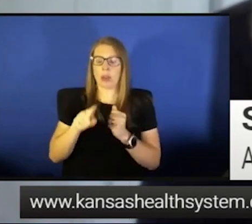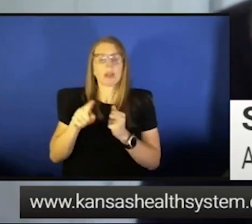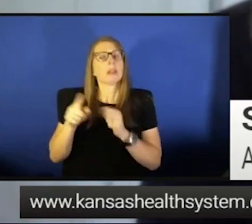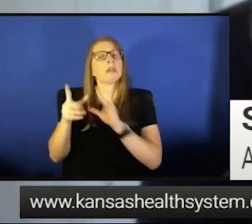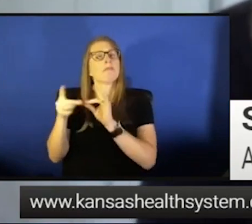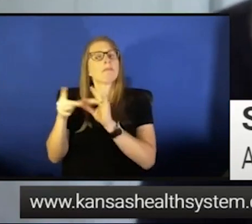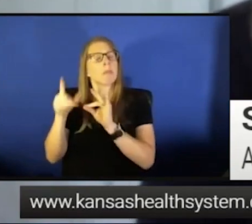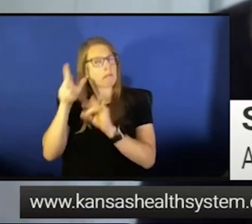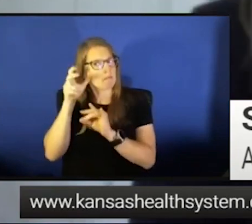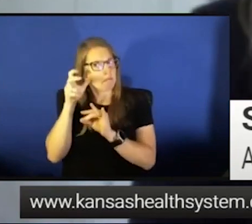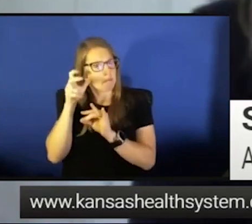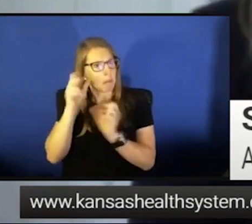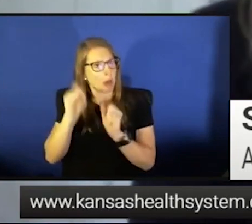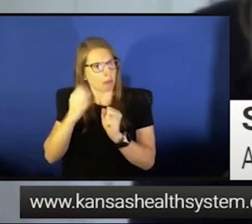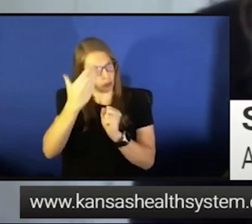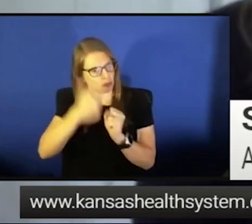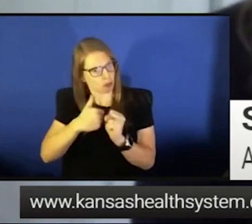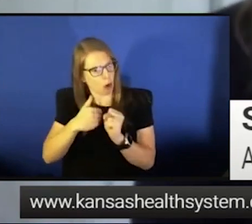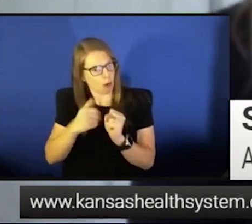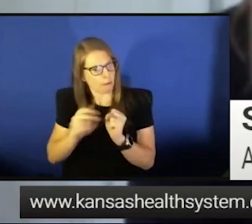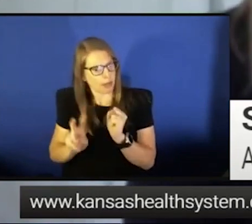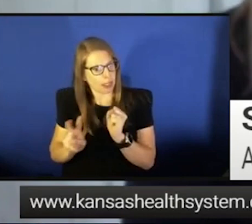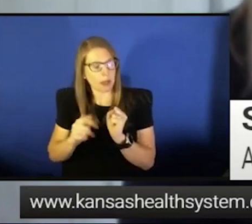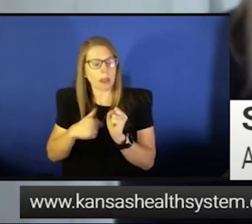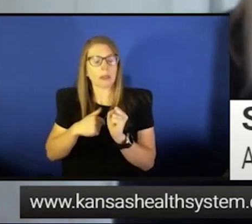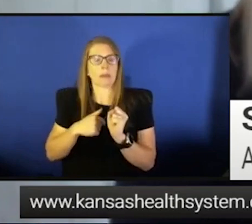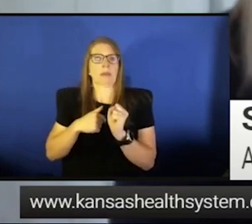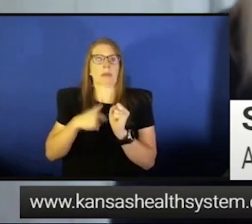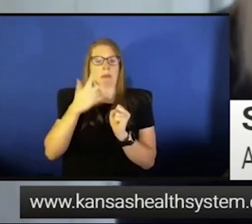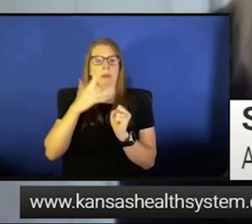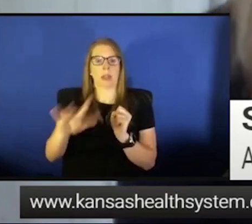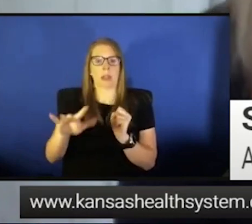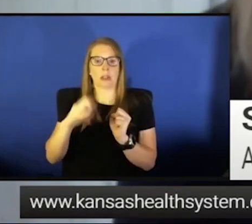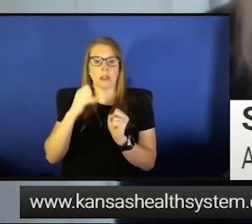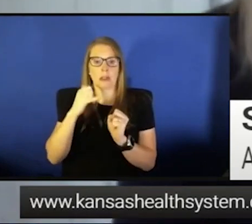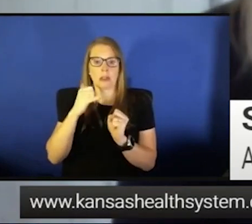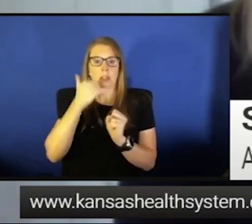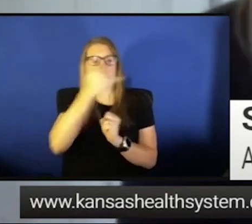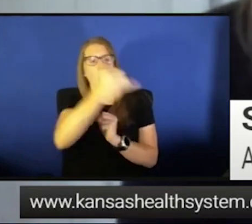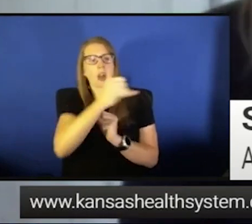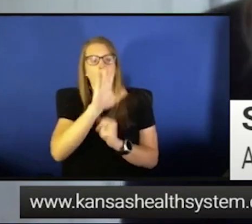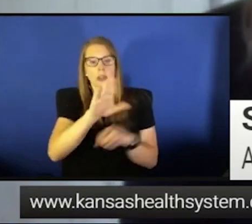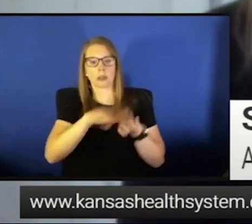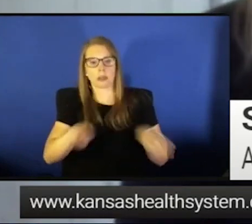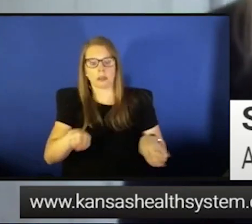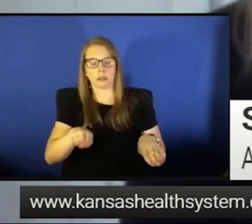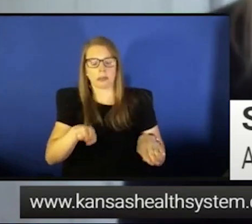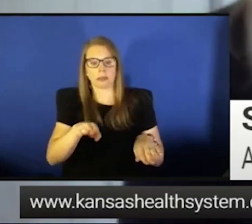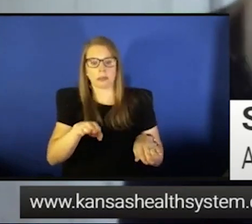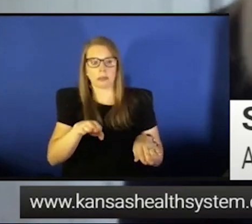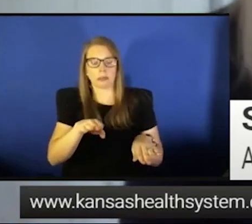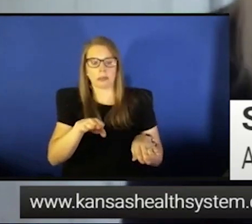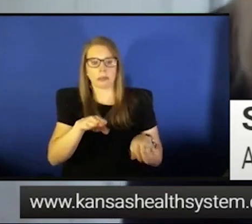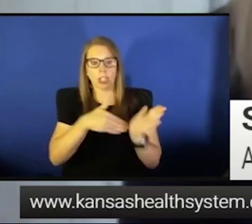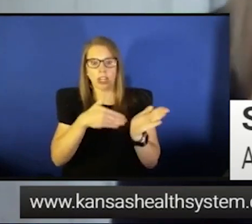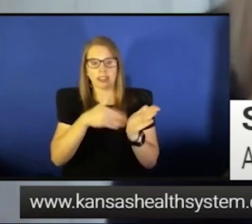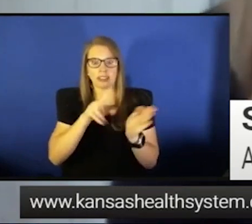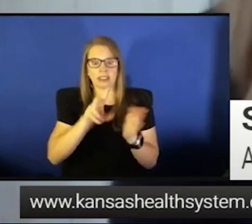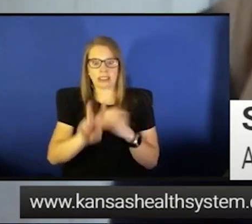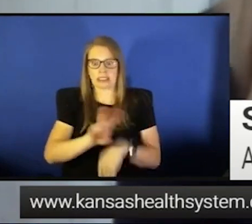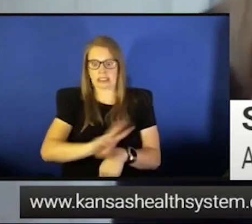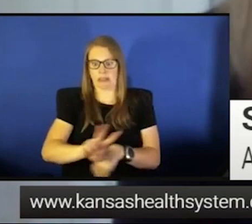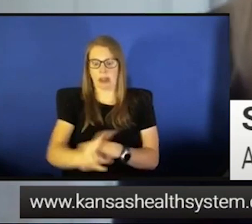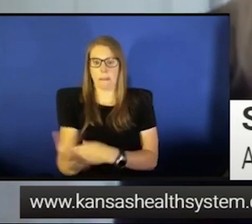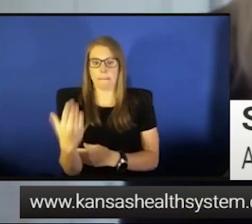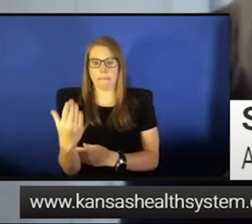possible stroke victim. And I fortunately was able to call her pediatrician. This is at 7 o'clock on a Monday morning,